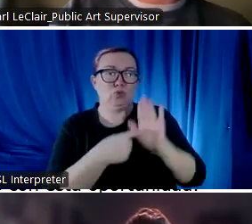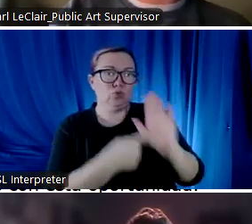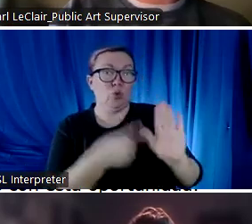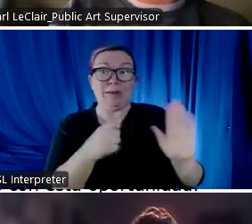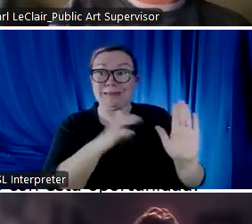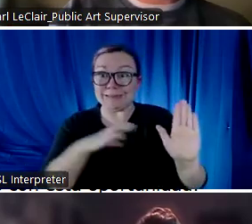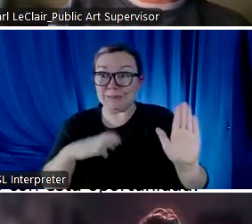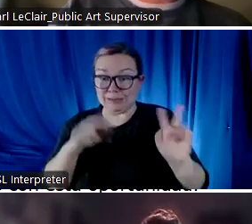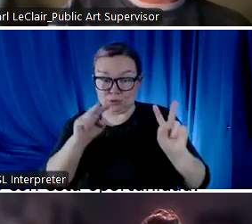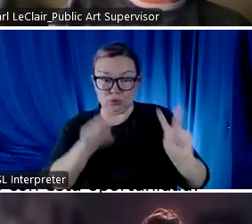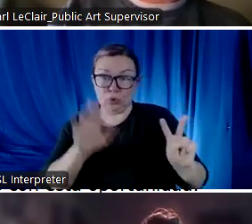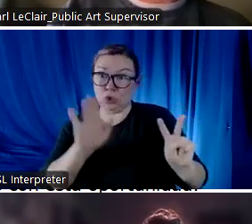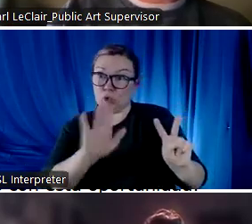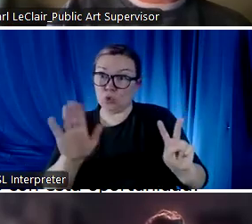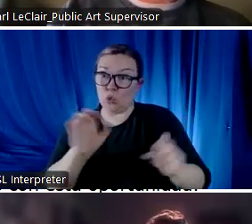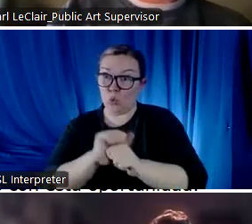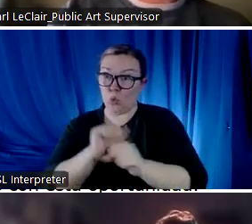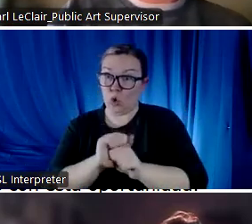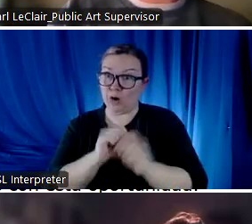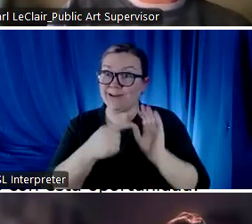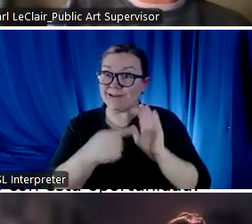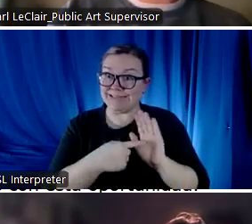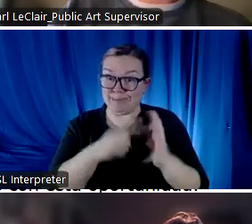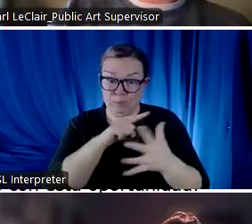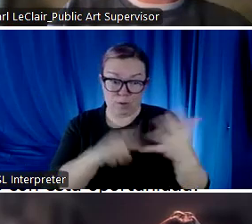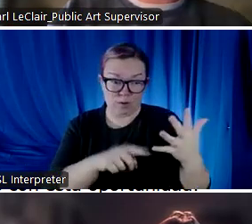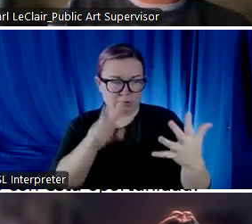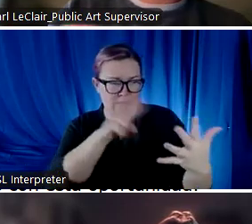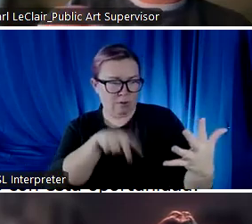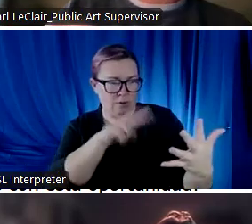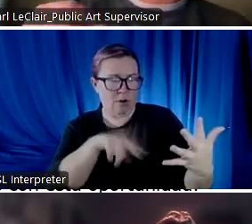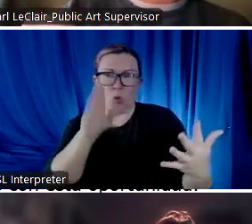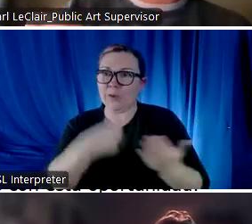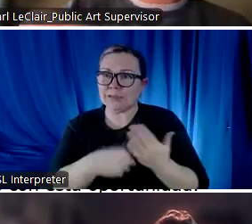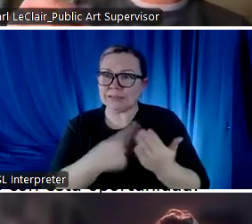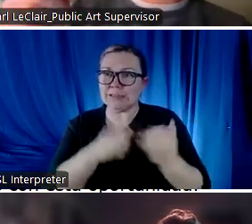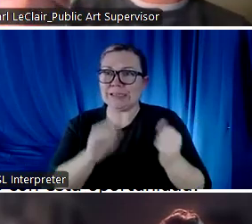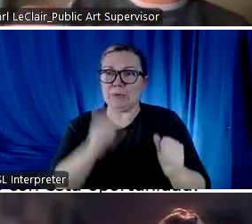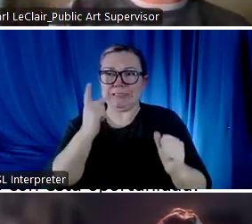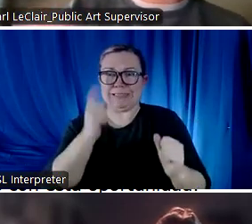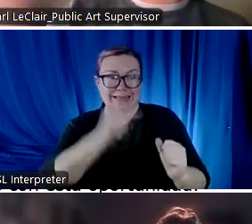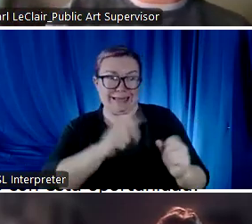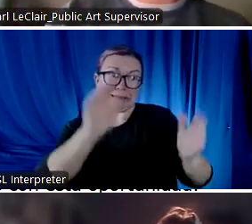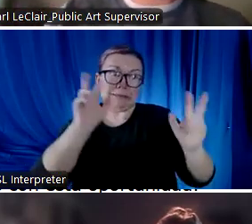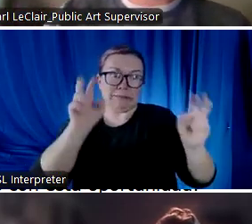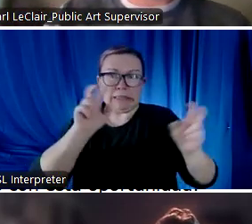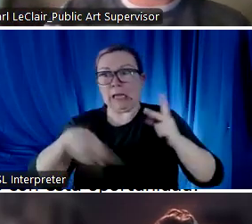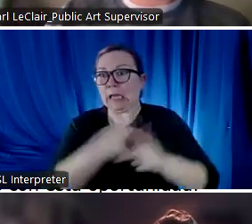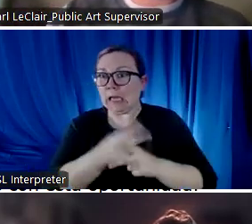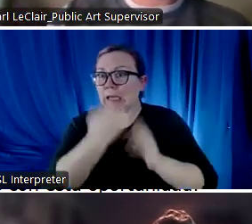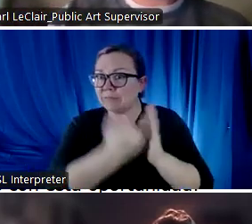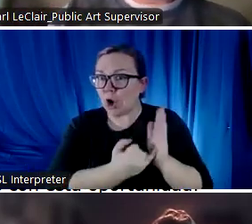at your portfolio, they're going to be discussing, can we see this artwork being translated into